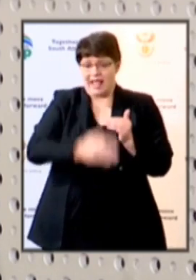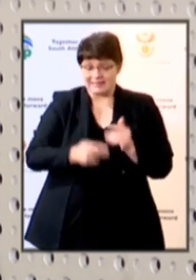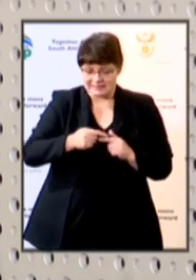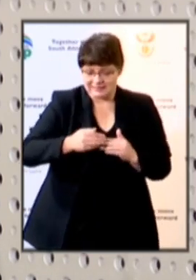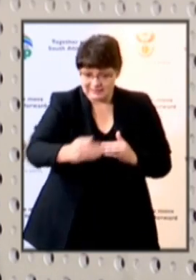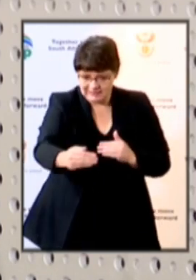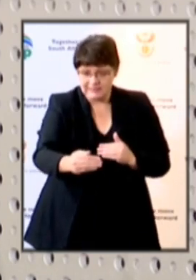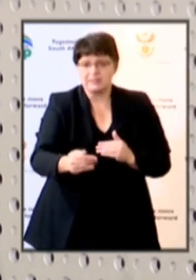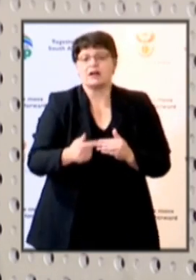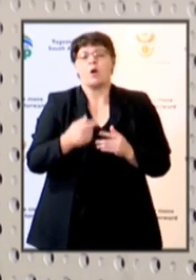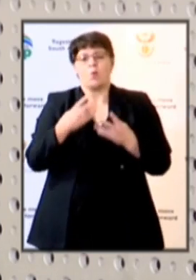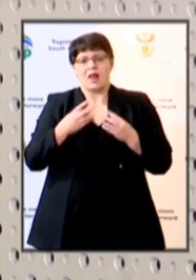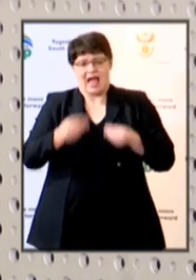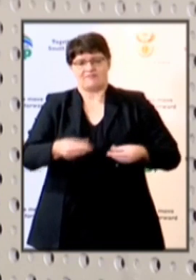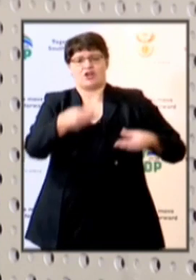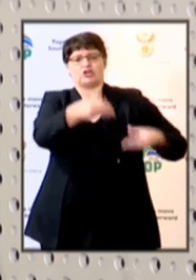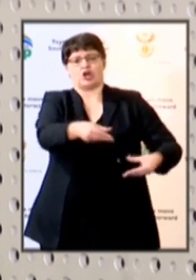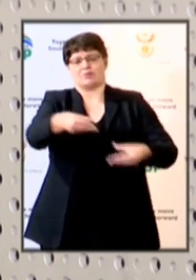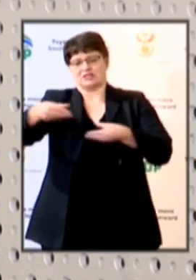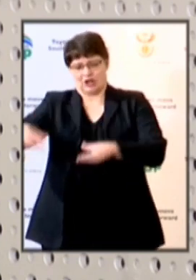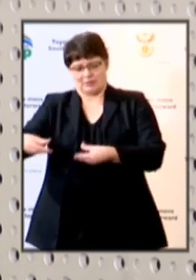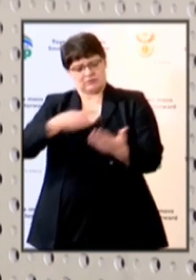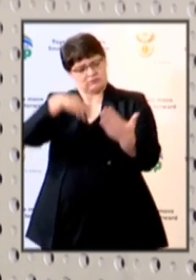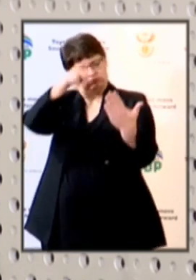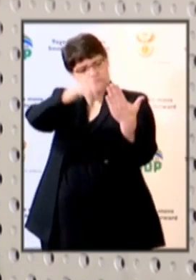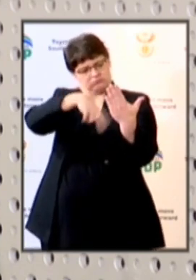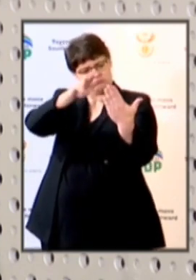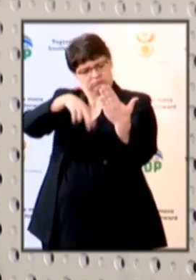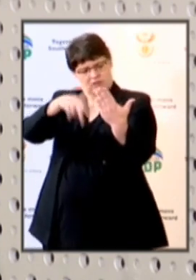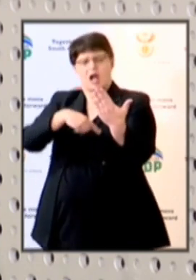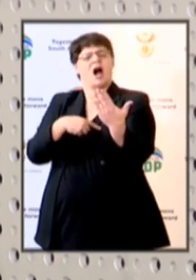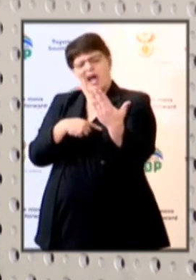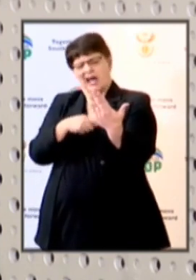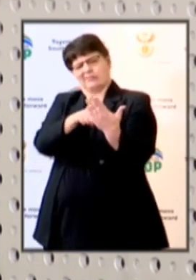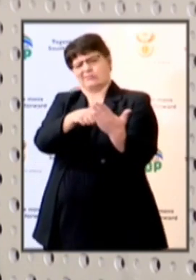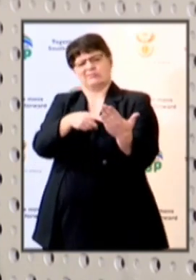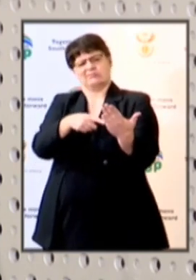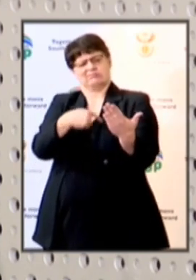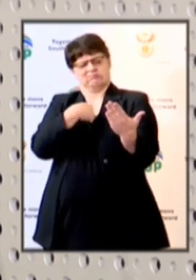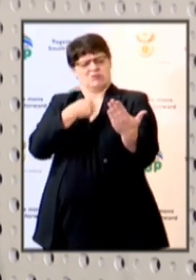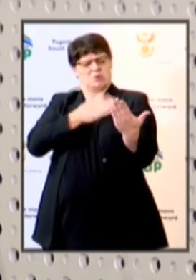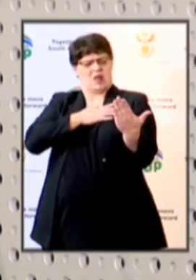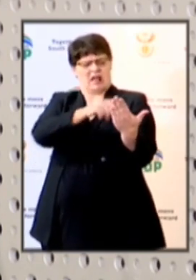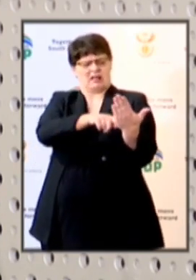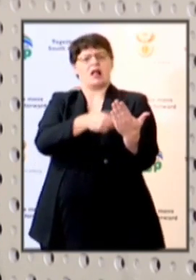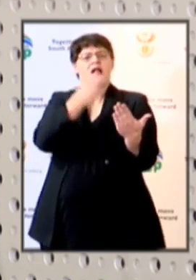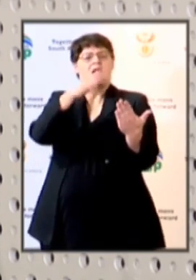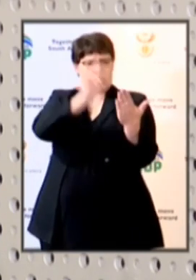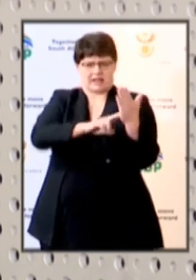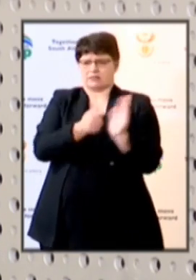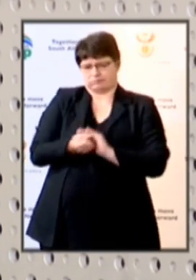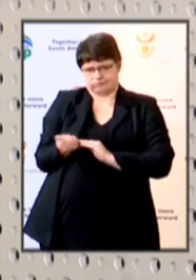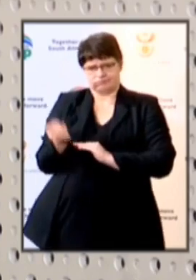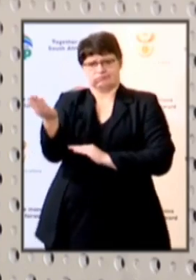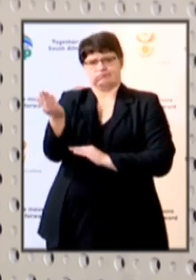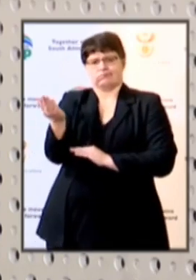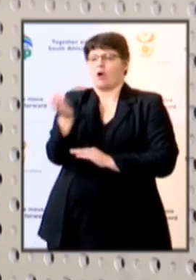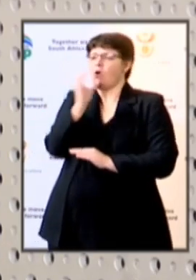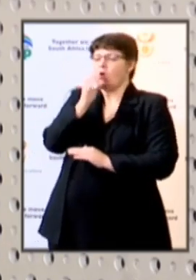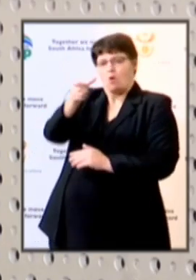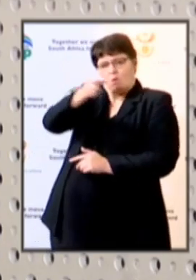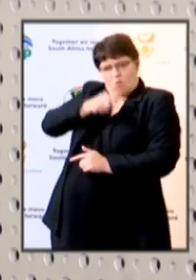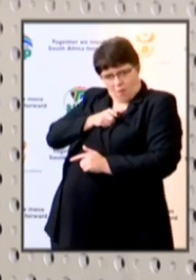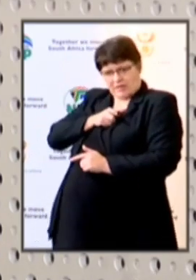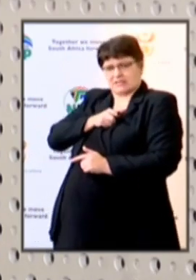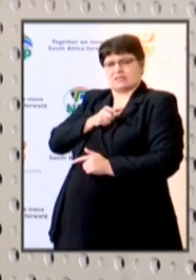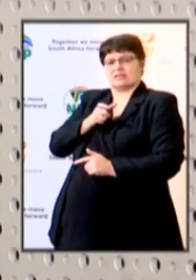access to the documentation and they can provide us with their feedback and their comment. And we're going to work closely with businesses